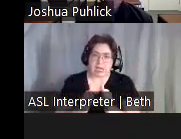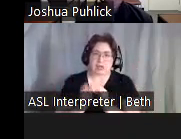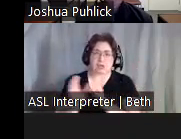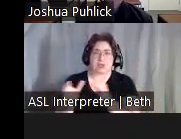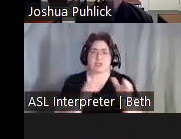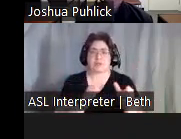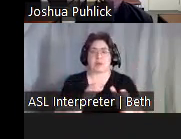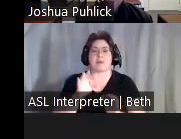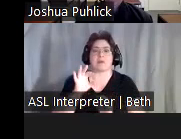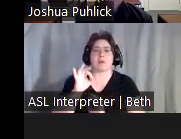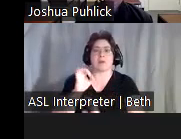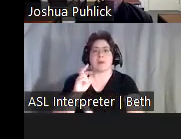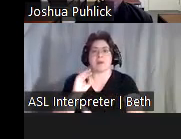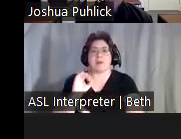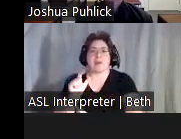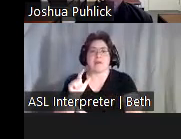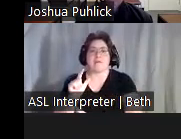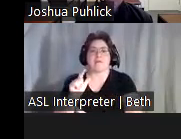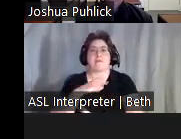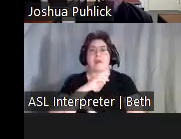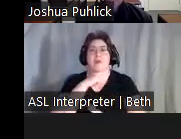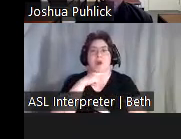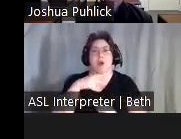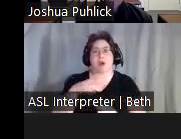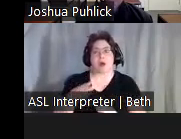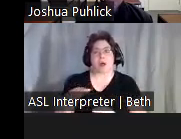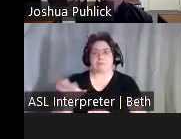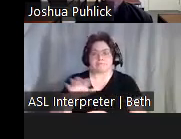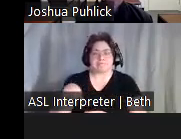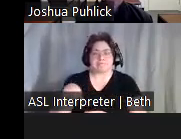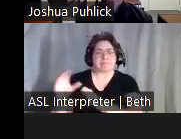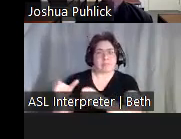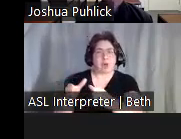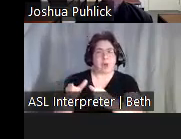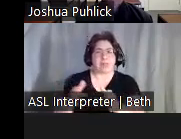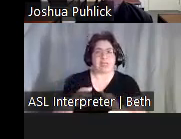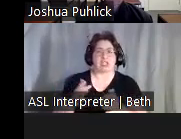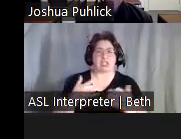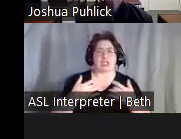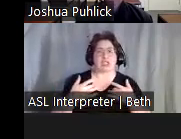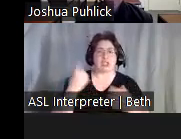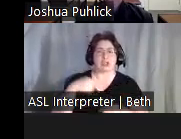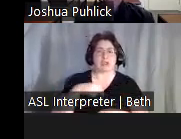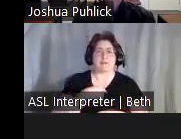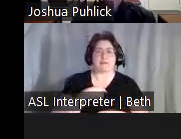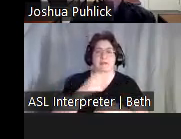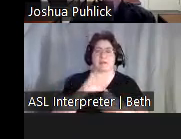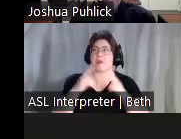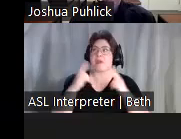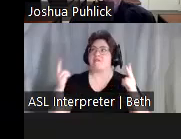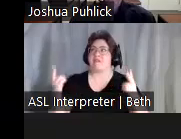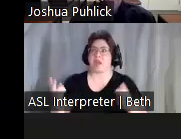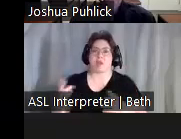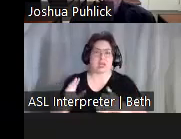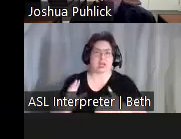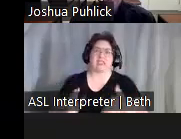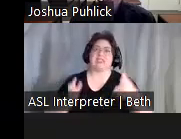hog populations are a concern to us. So they can be very disruptive in that way.